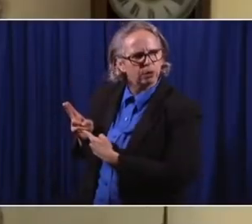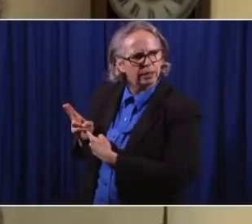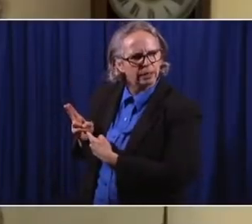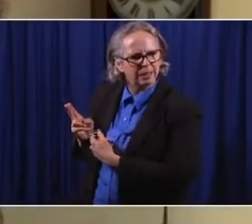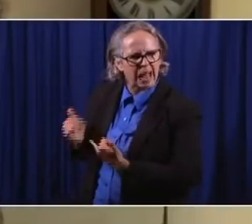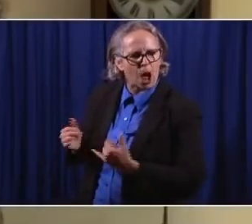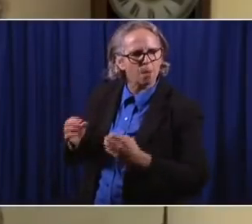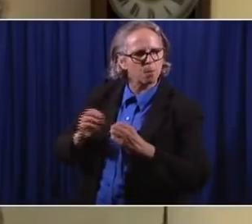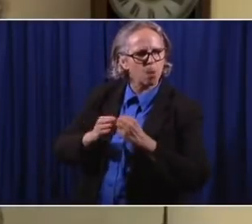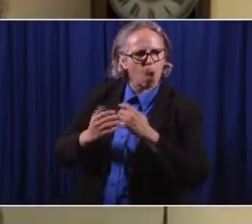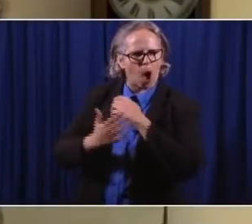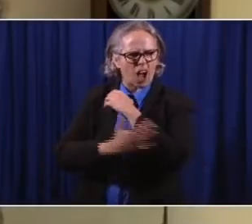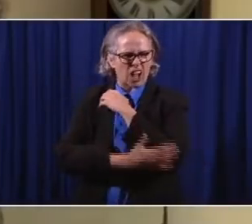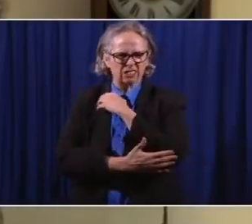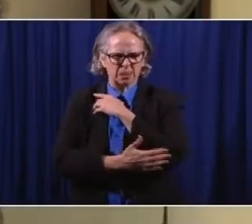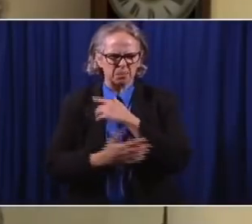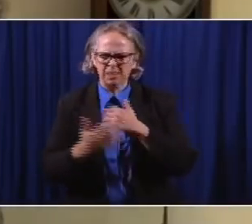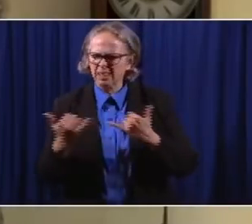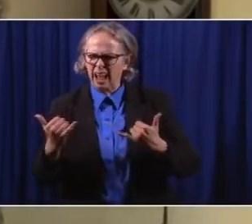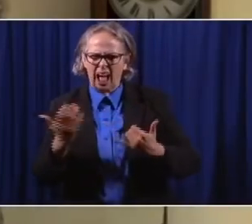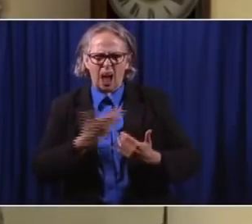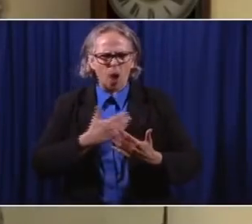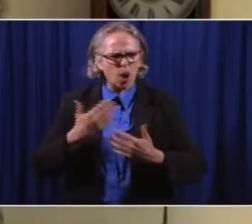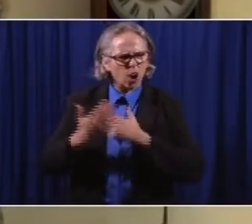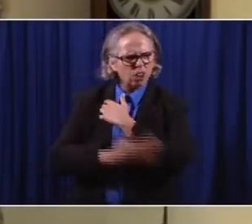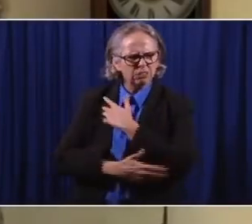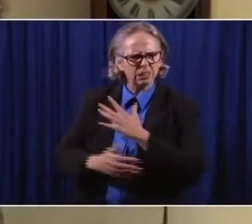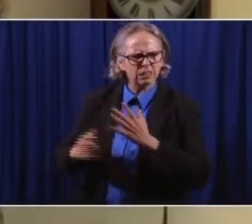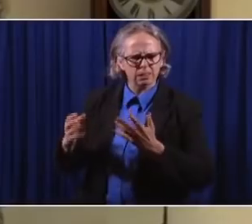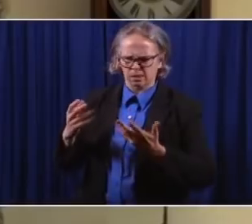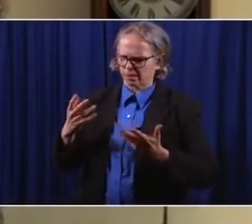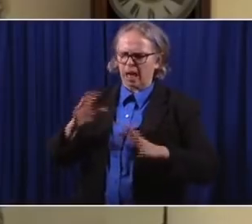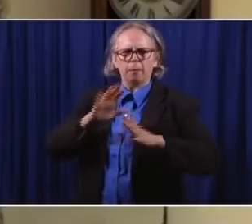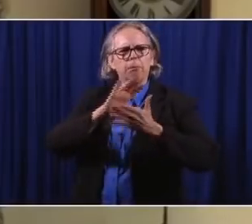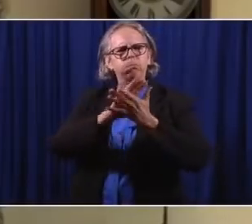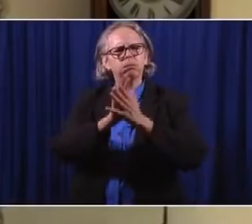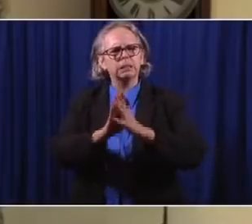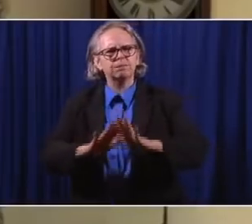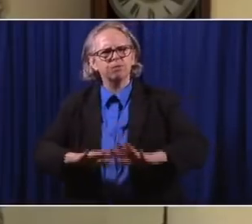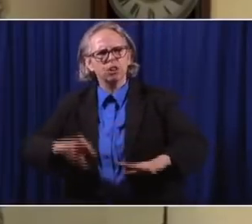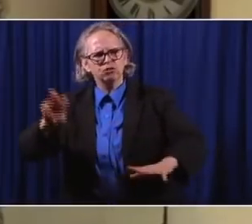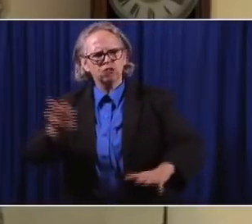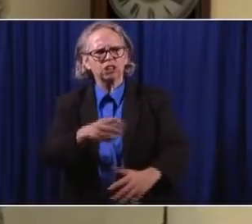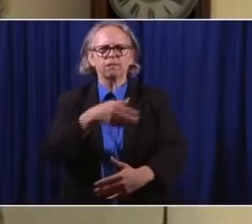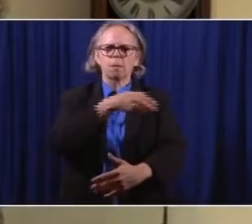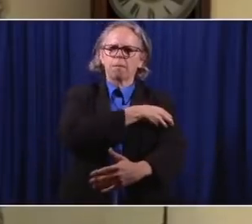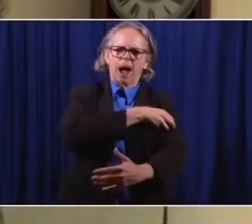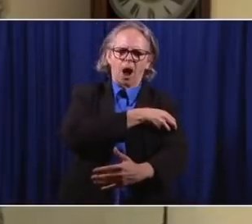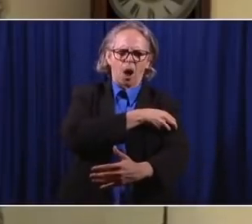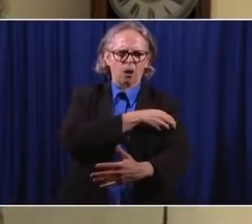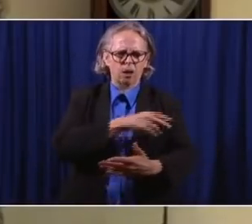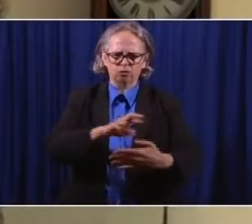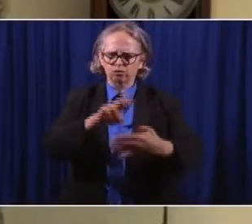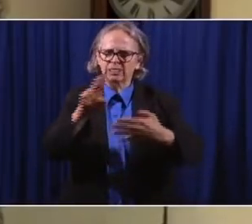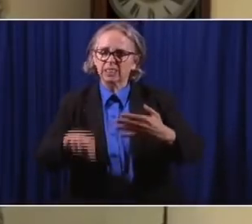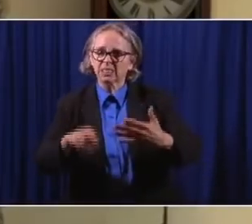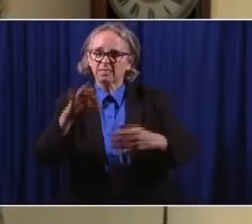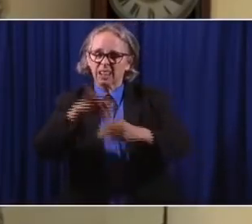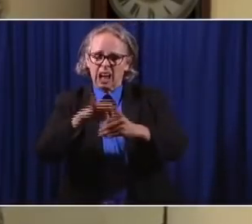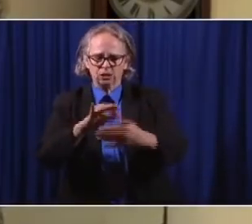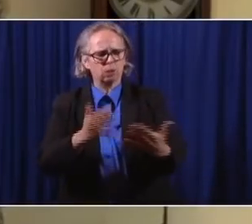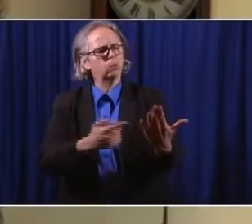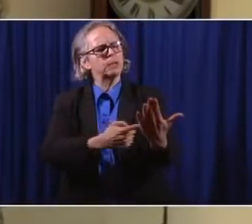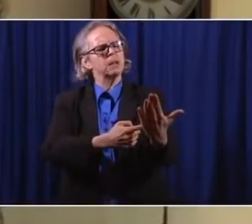transfer of power. And the winner wins, the loser loses. Sometimes, as in